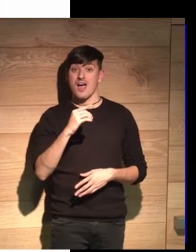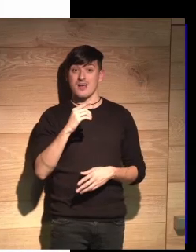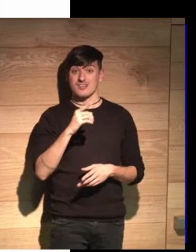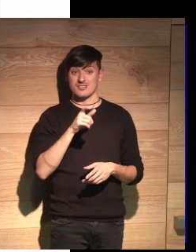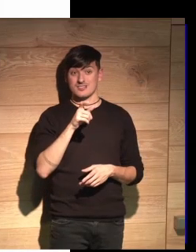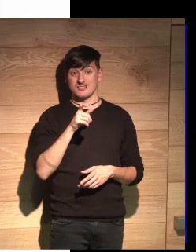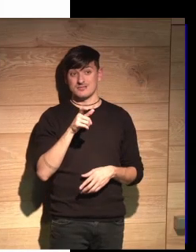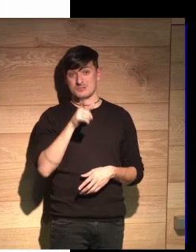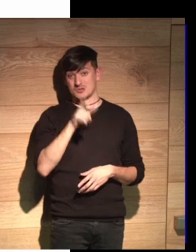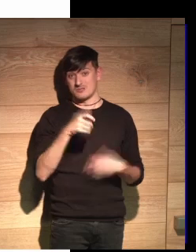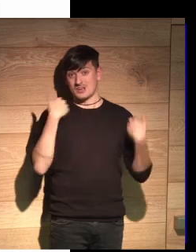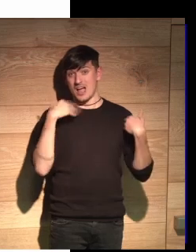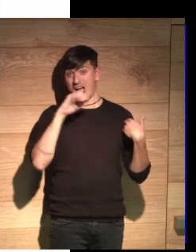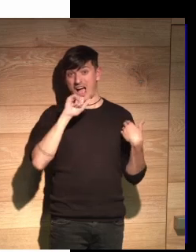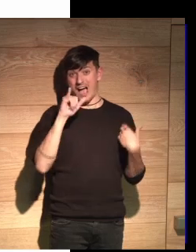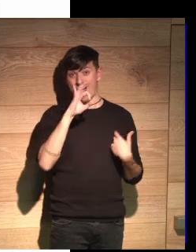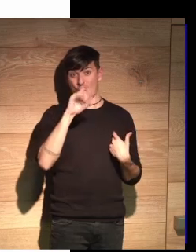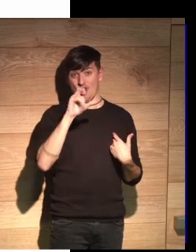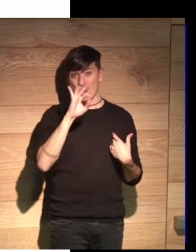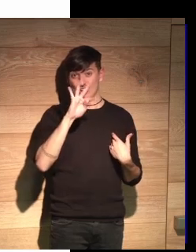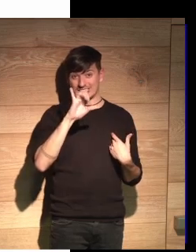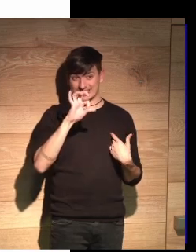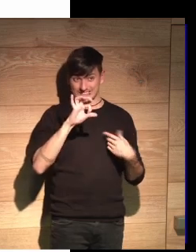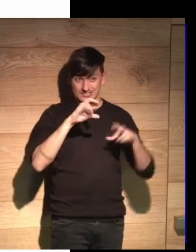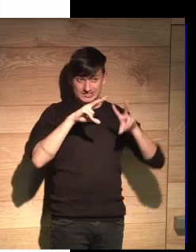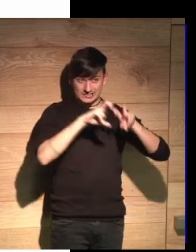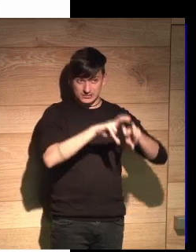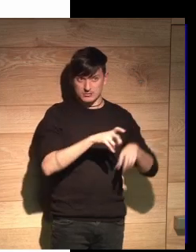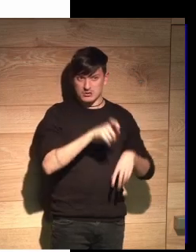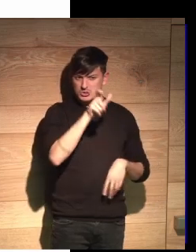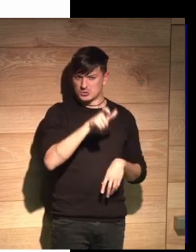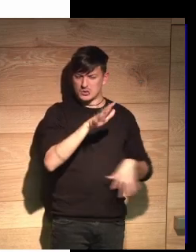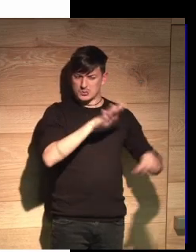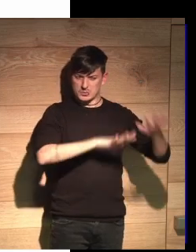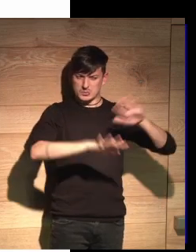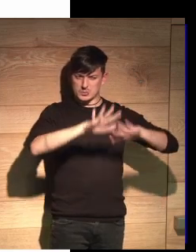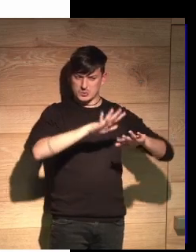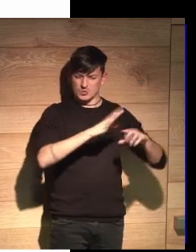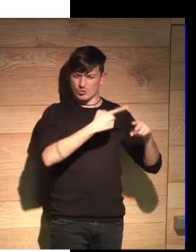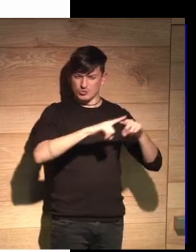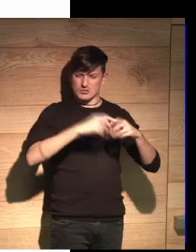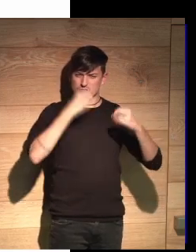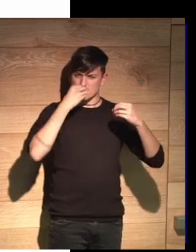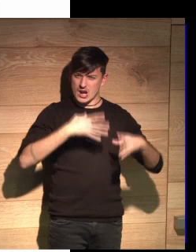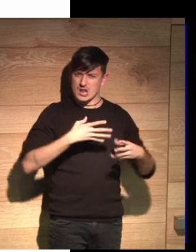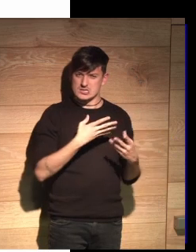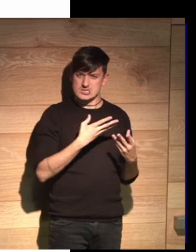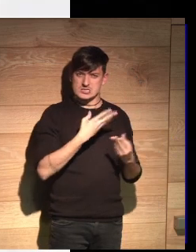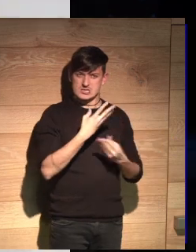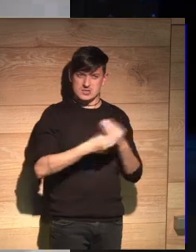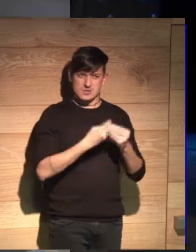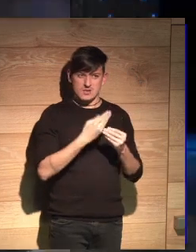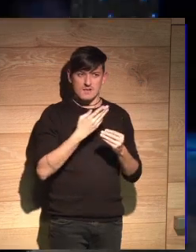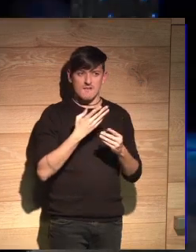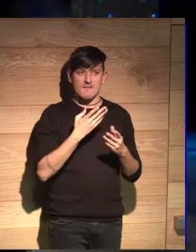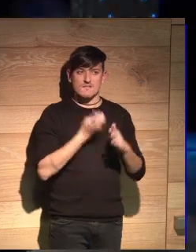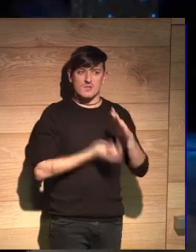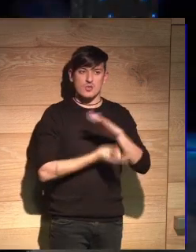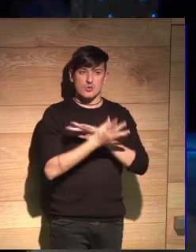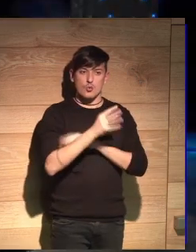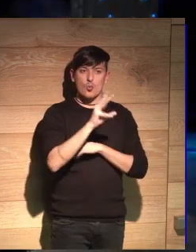the one of the Oxytles, with a very complex personality in many sense. He did many good things. For instance, he's one of the founders